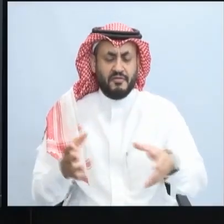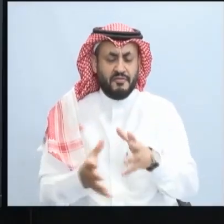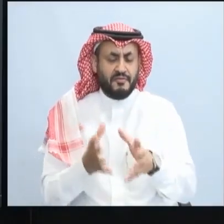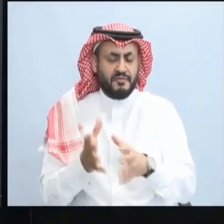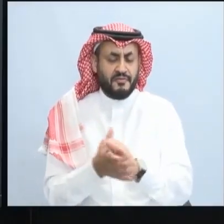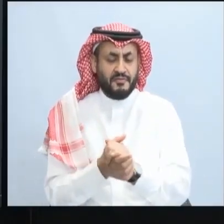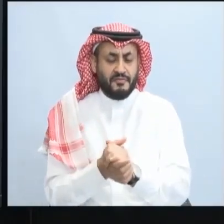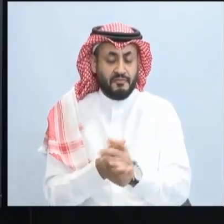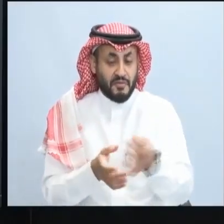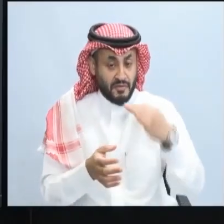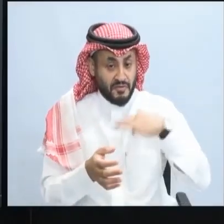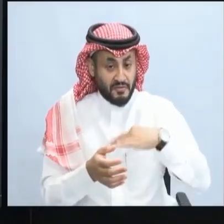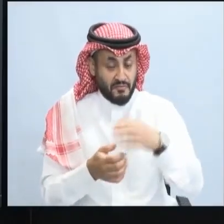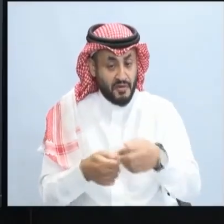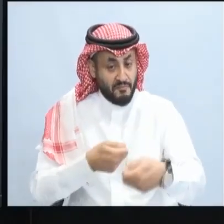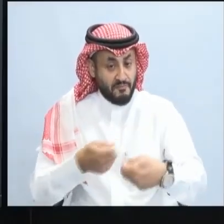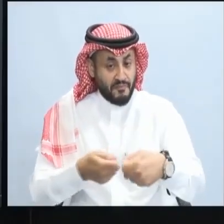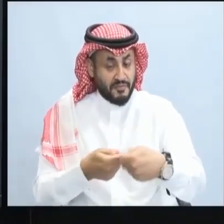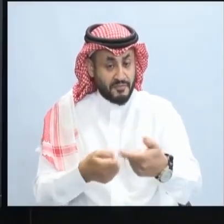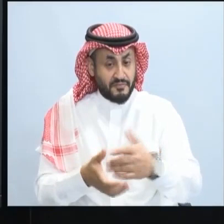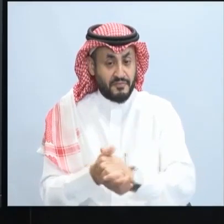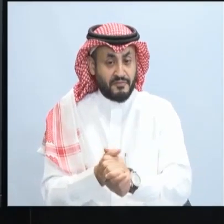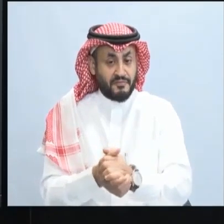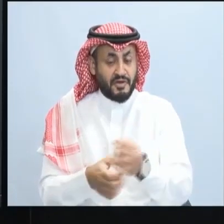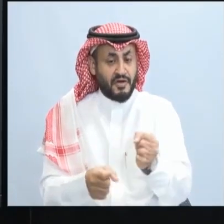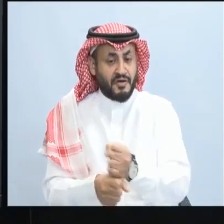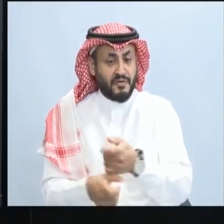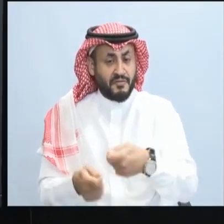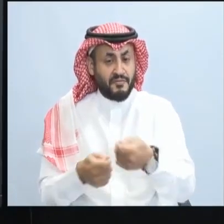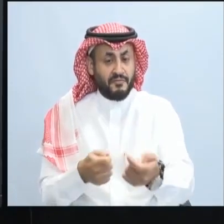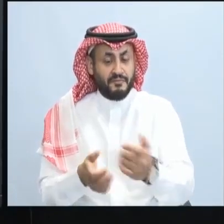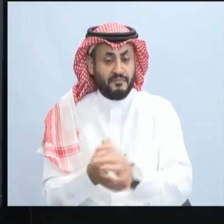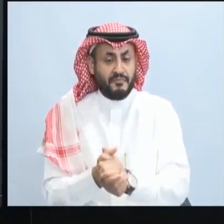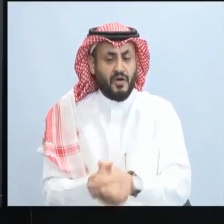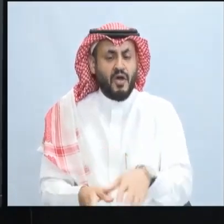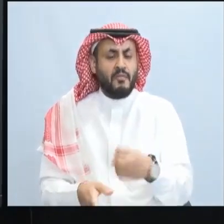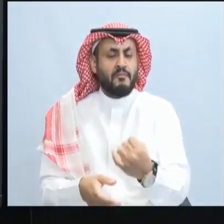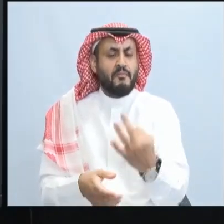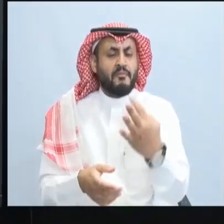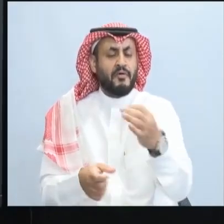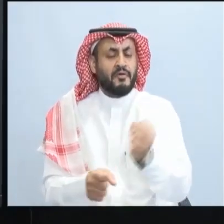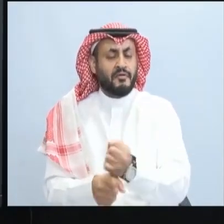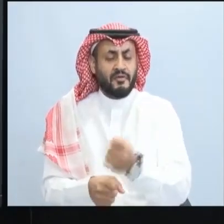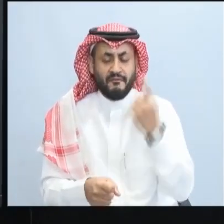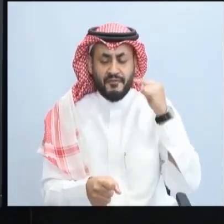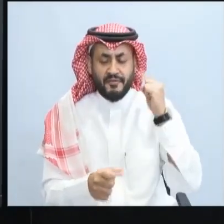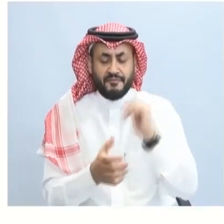Would you save it? Would you buy something? Would you do something with it? So there are many things that comes in